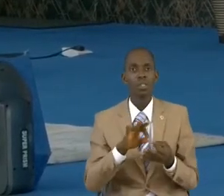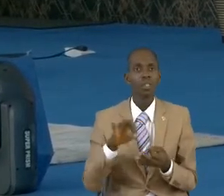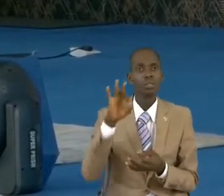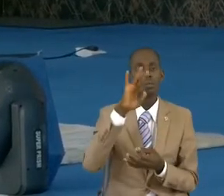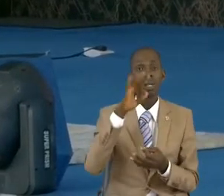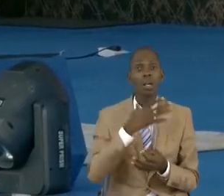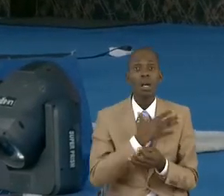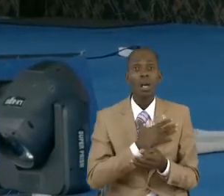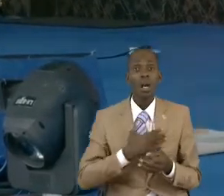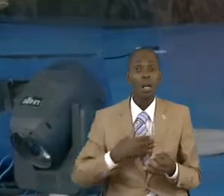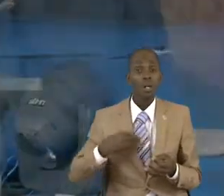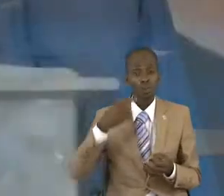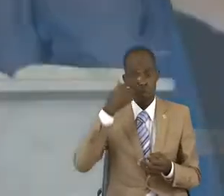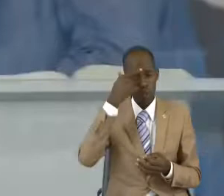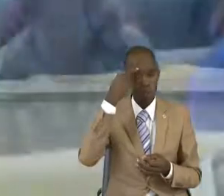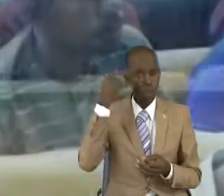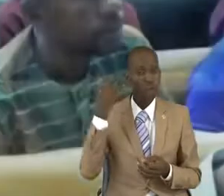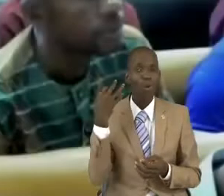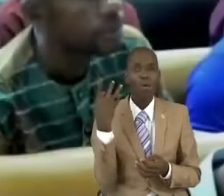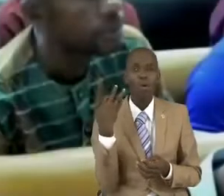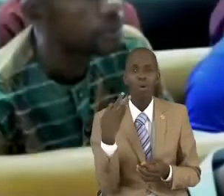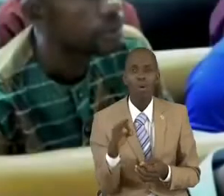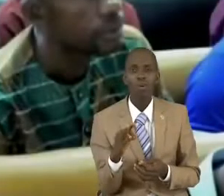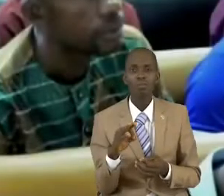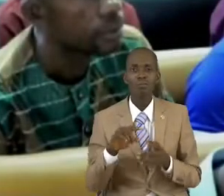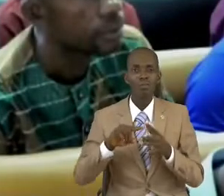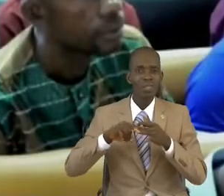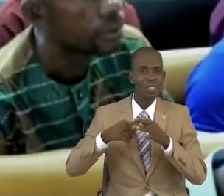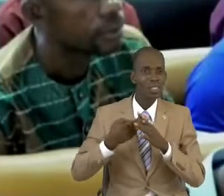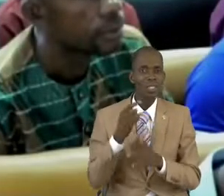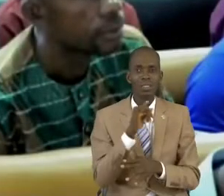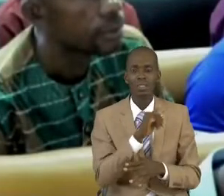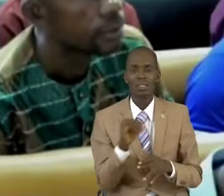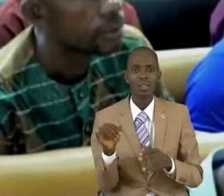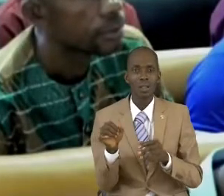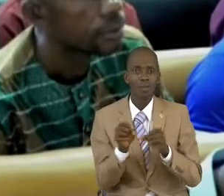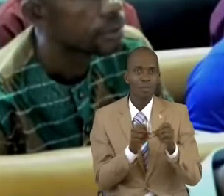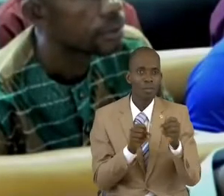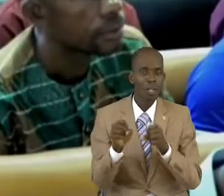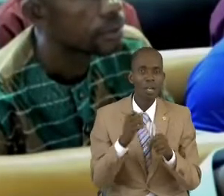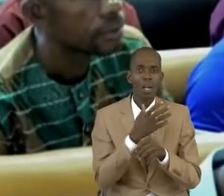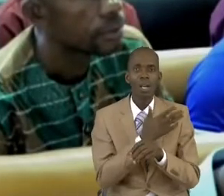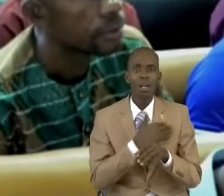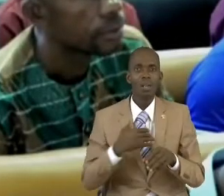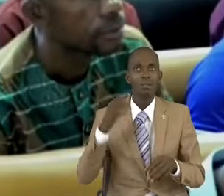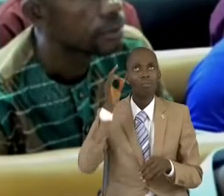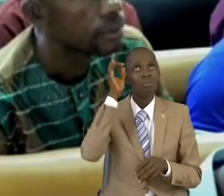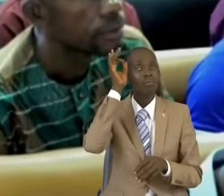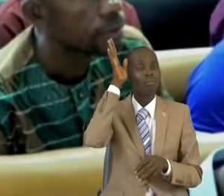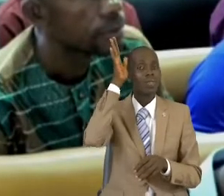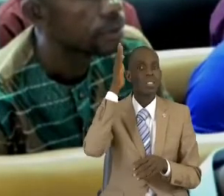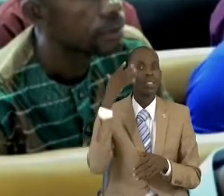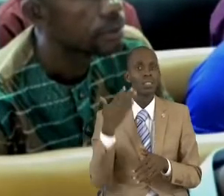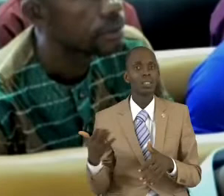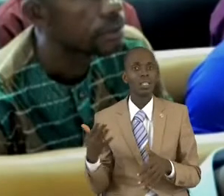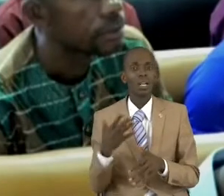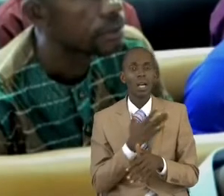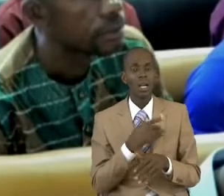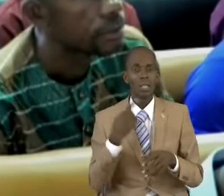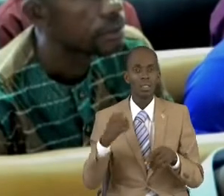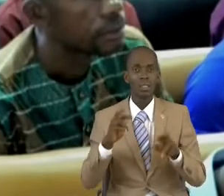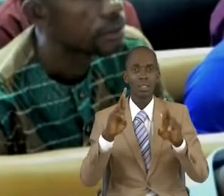of initiating fight and violence, the rapture takes place. And